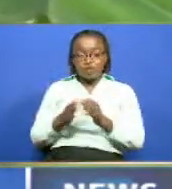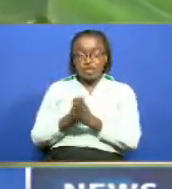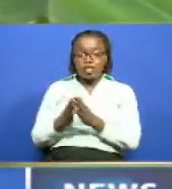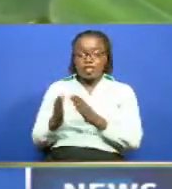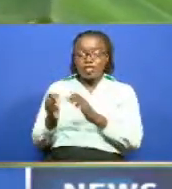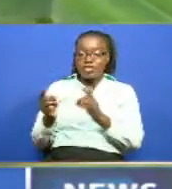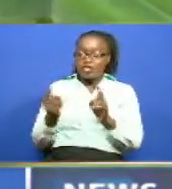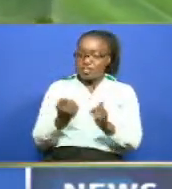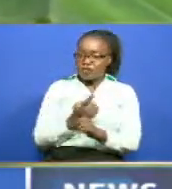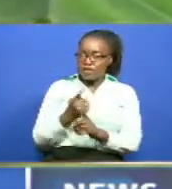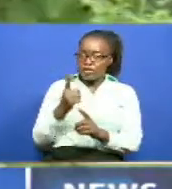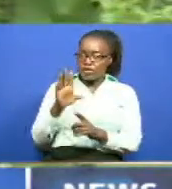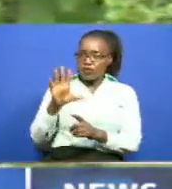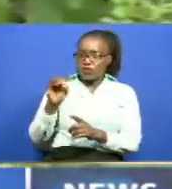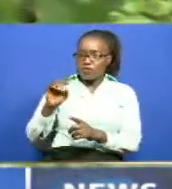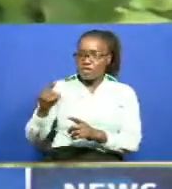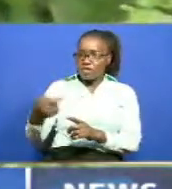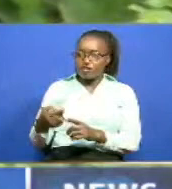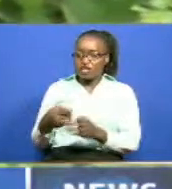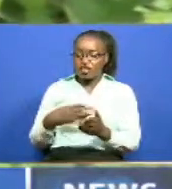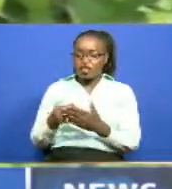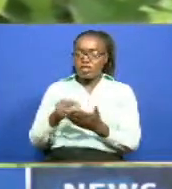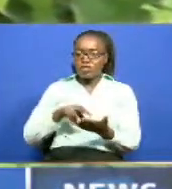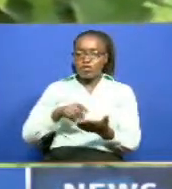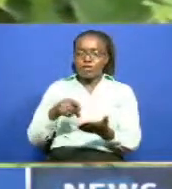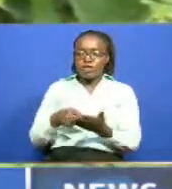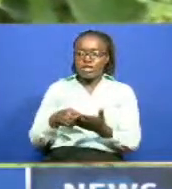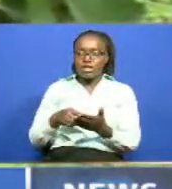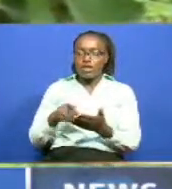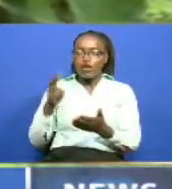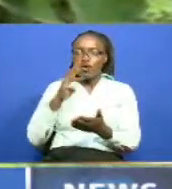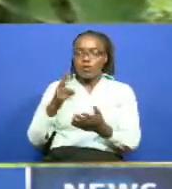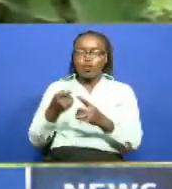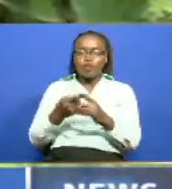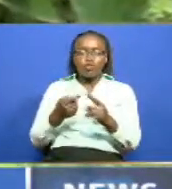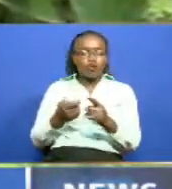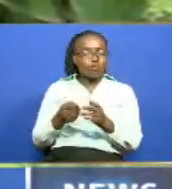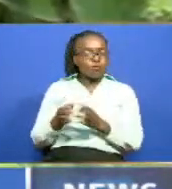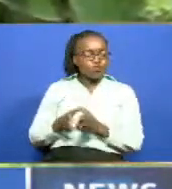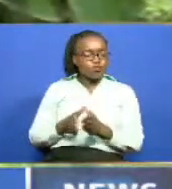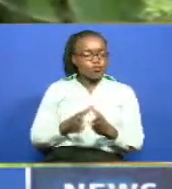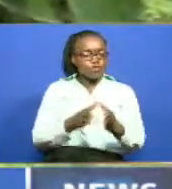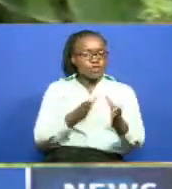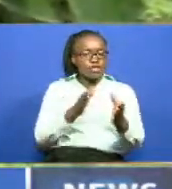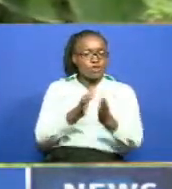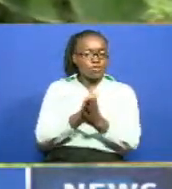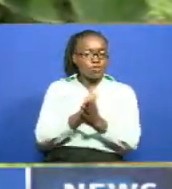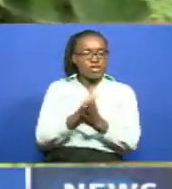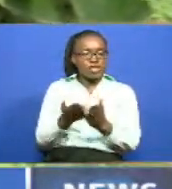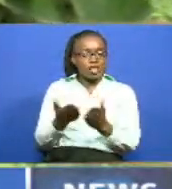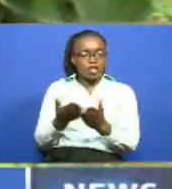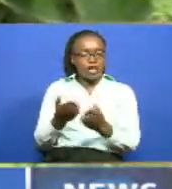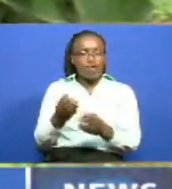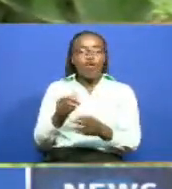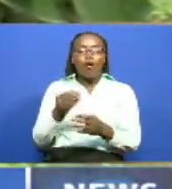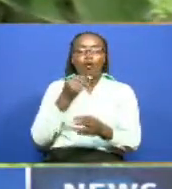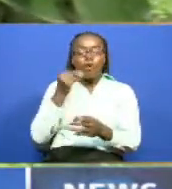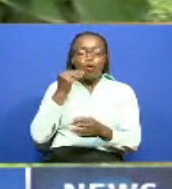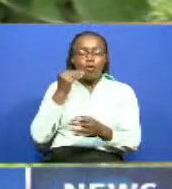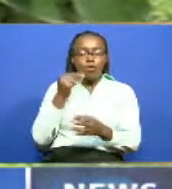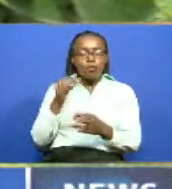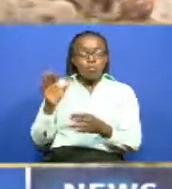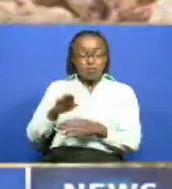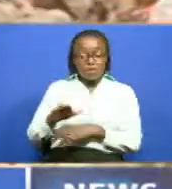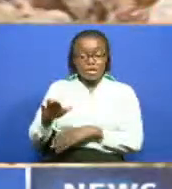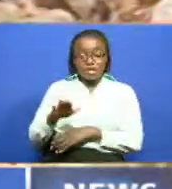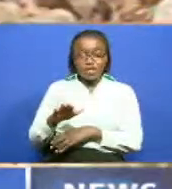a 150,000 shillings project that will see water drawn from a spring channeled into several taps into various homesteads, thus addressing